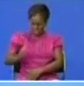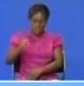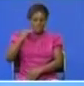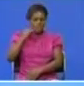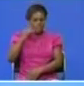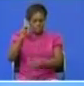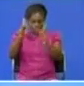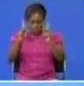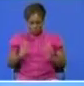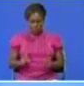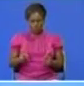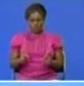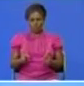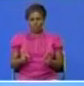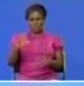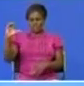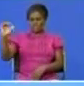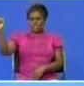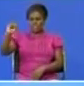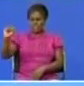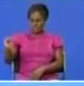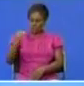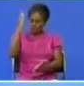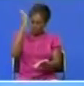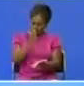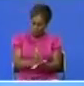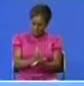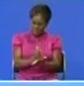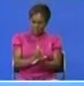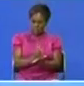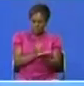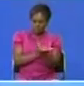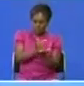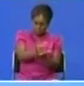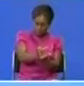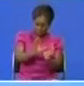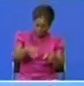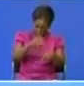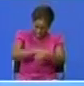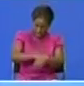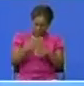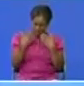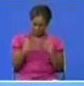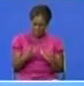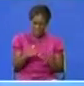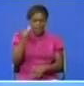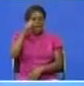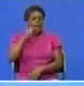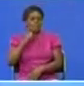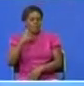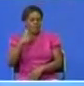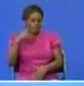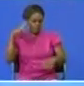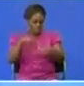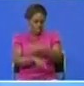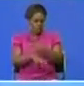Malaba, Transport Principal Secretary Wilson Nyakera has confirmed requisite funding has also been secured. KTN's Abby Agina has the details